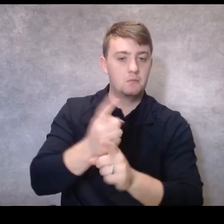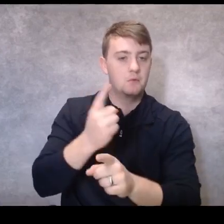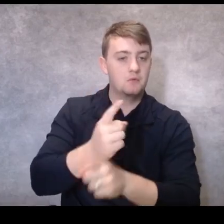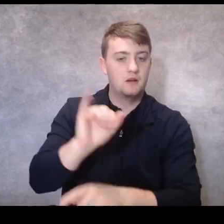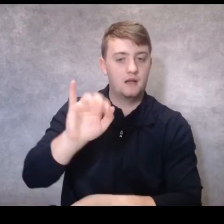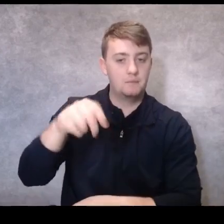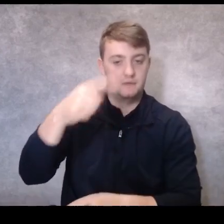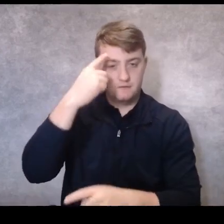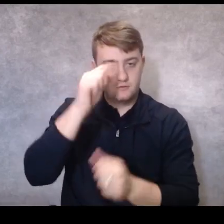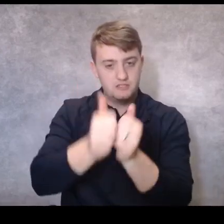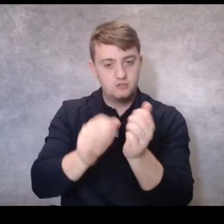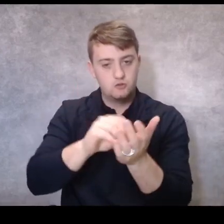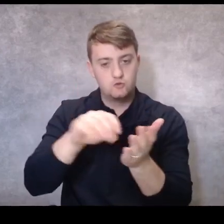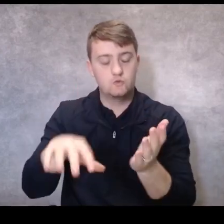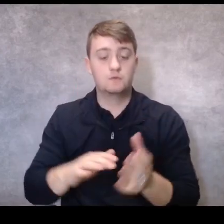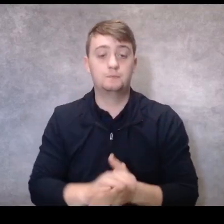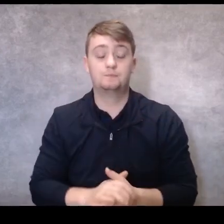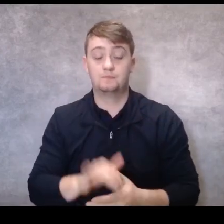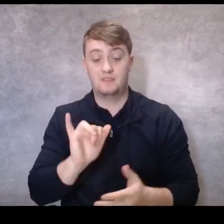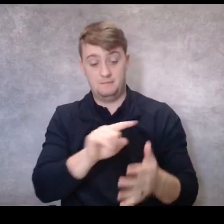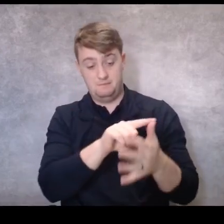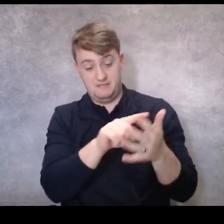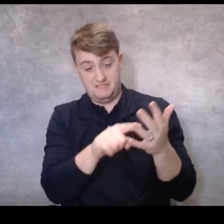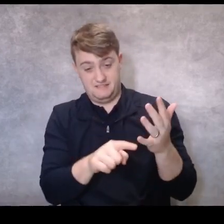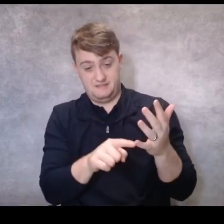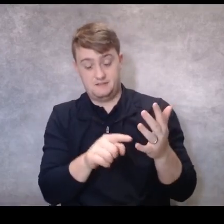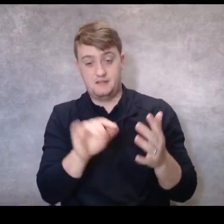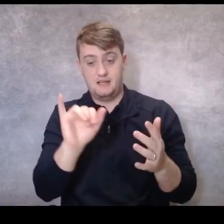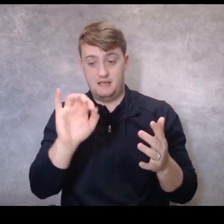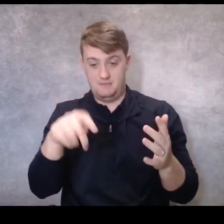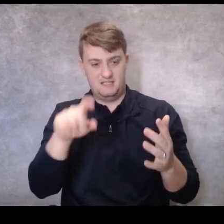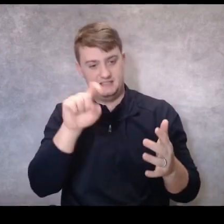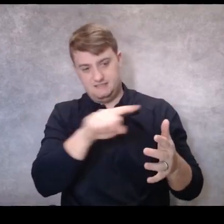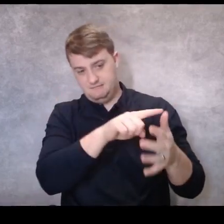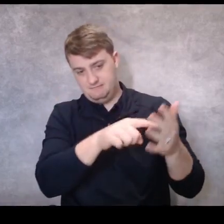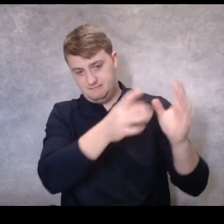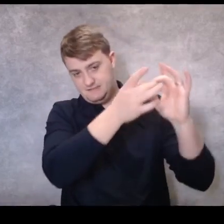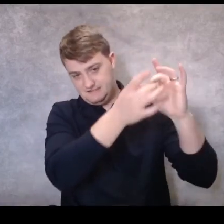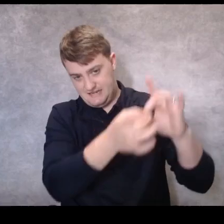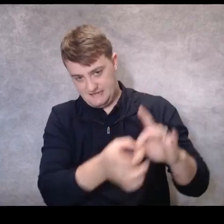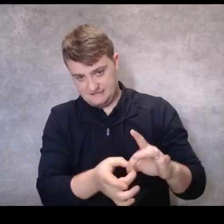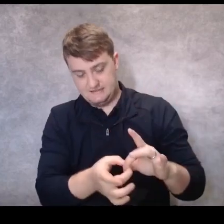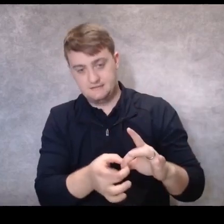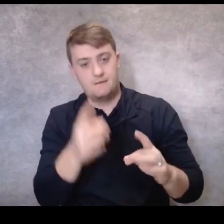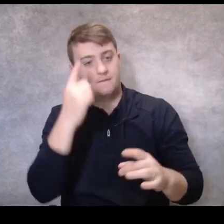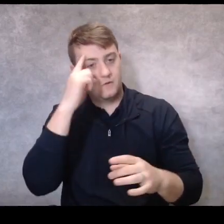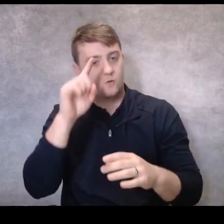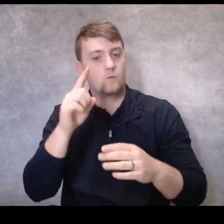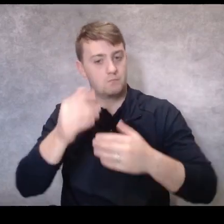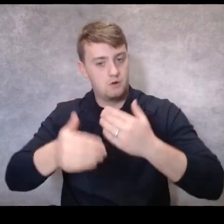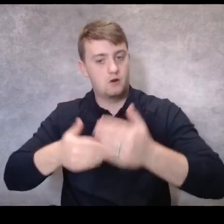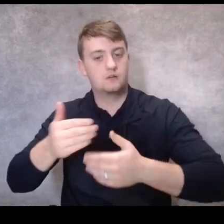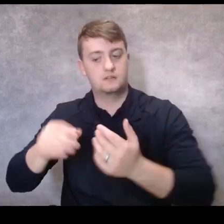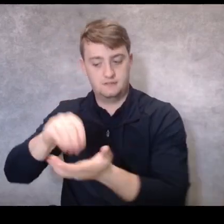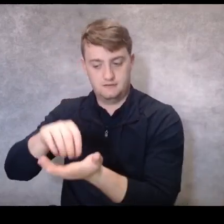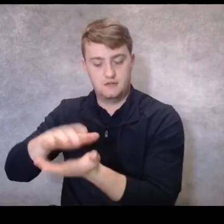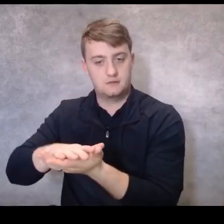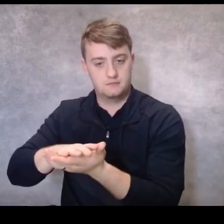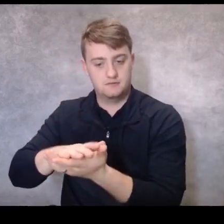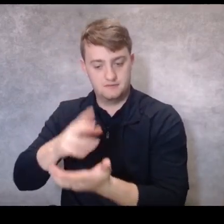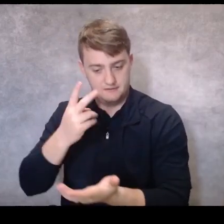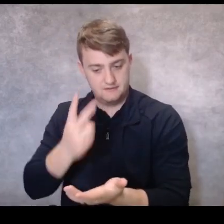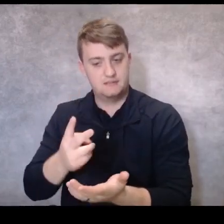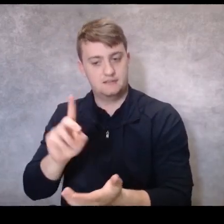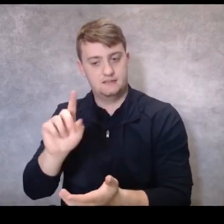appropriate IEP for each student. The pieces throughout the IEP must connect in order for there to be progress documented